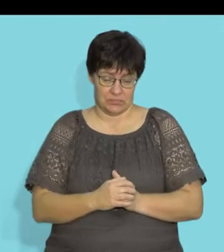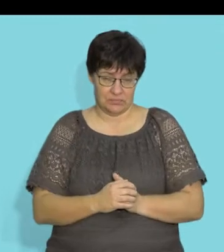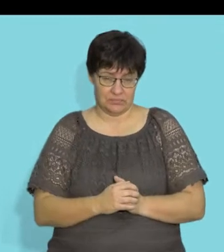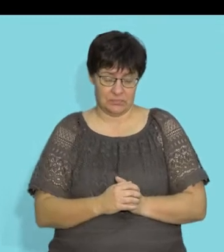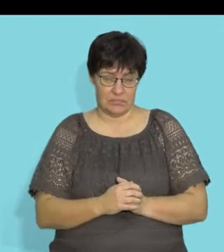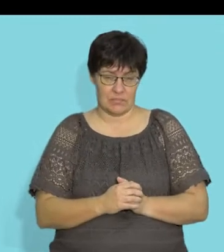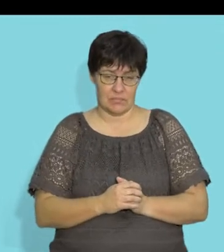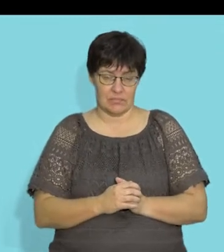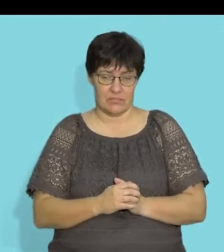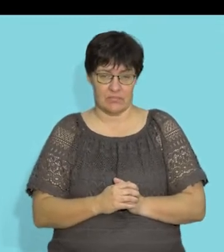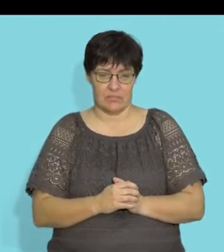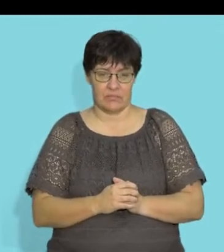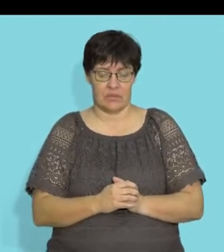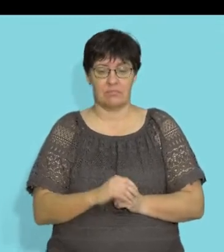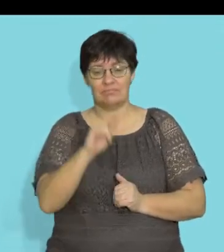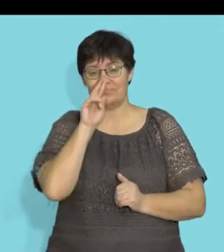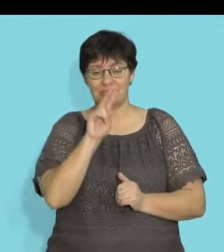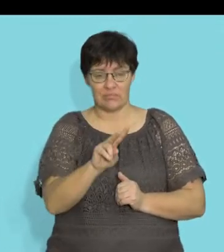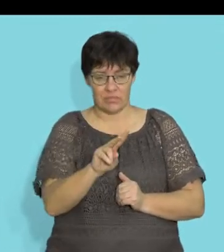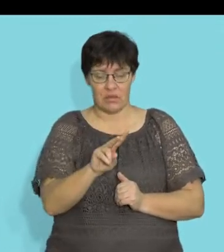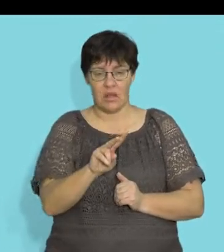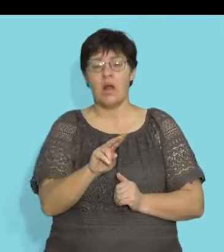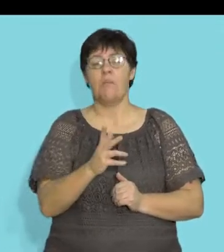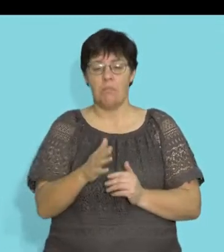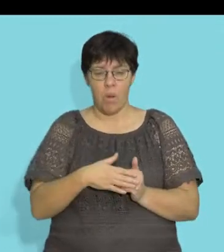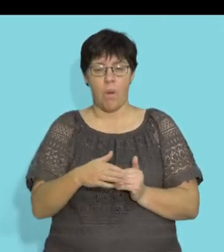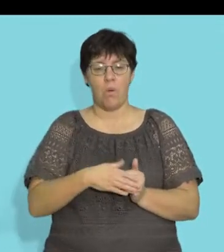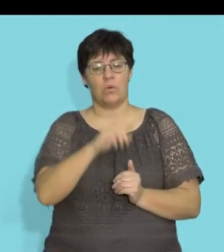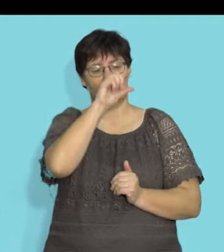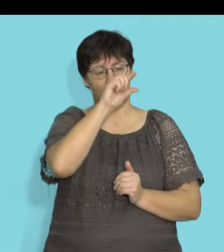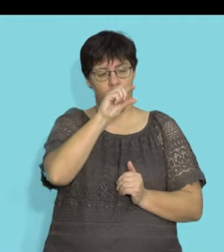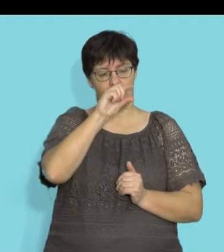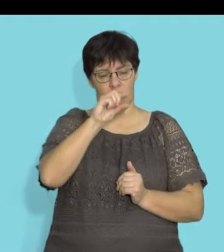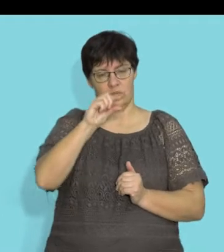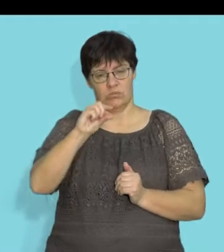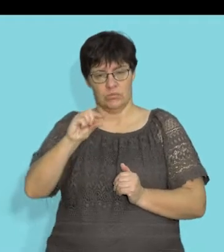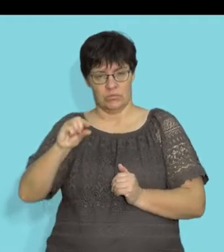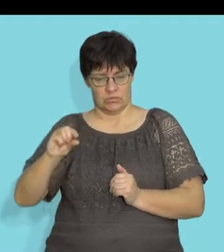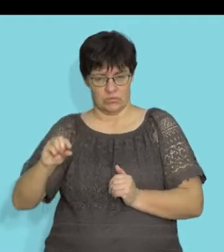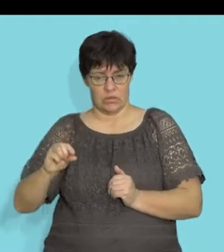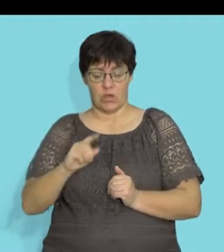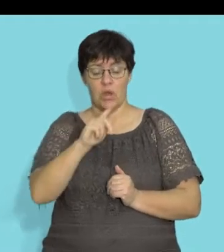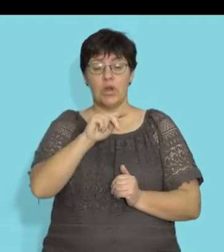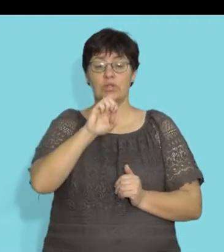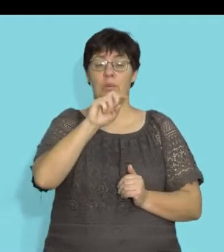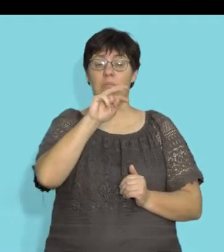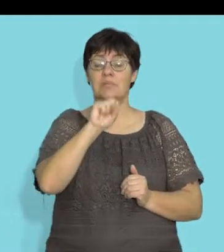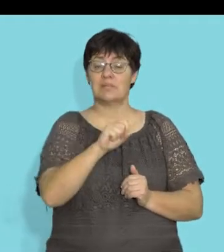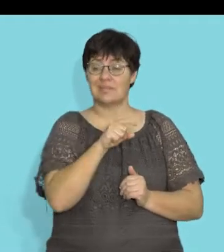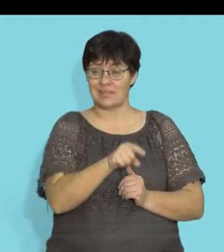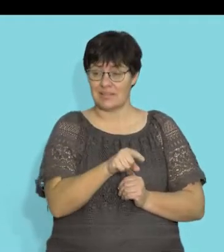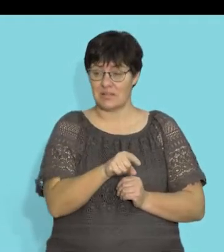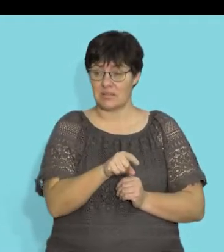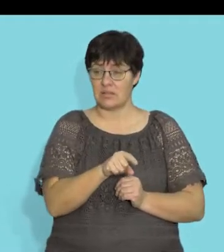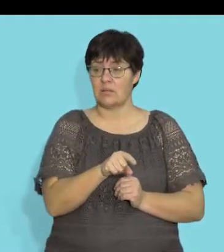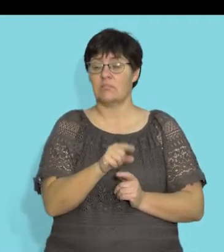zero. So we can see that the fractions are becoming increasingly smaller, so we can say that the terms of the